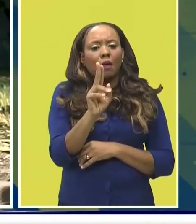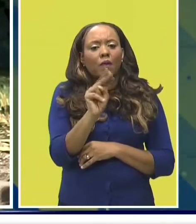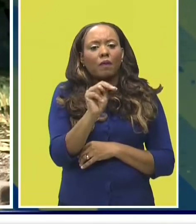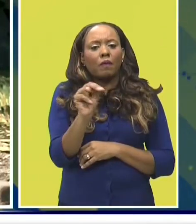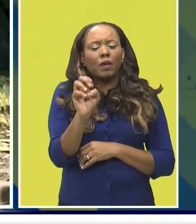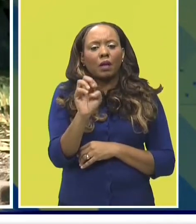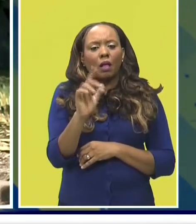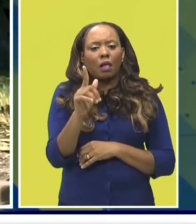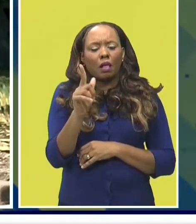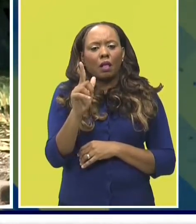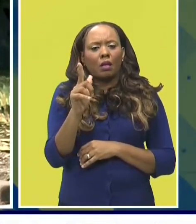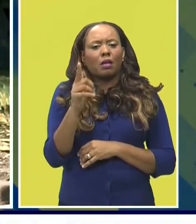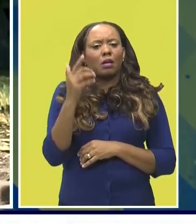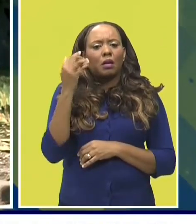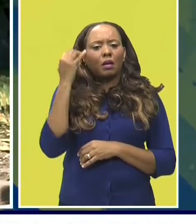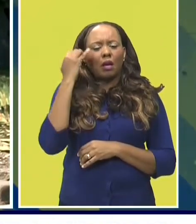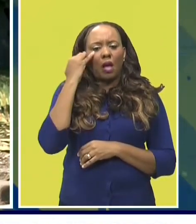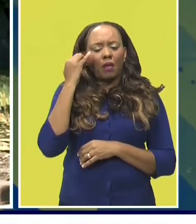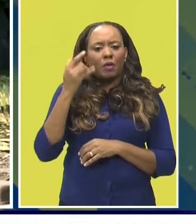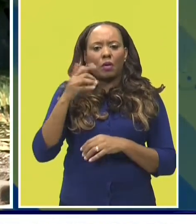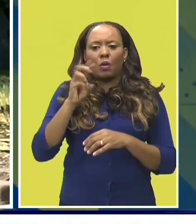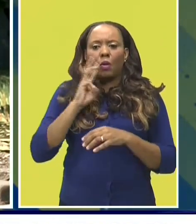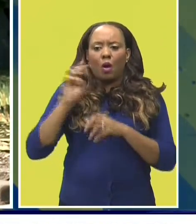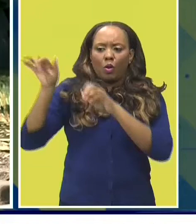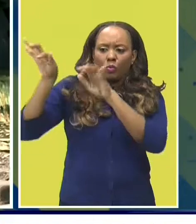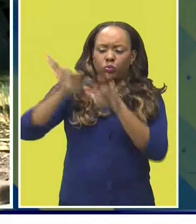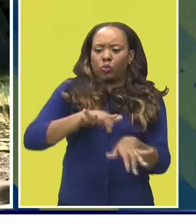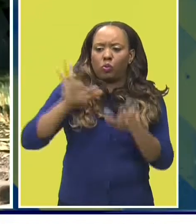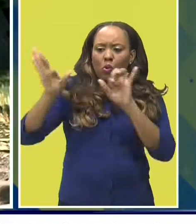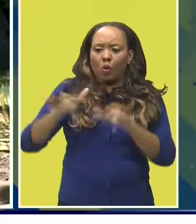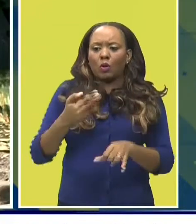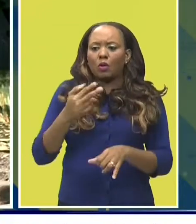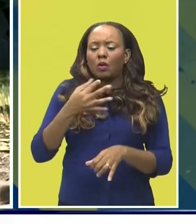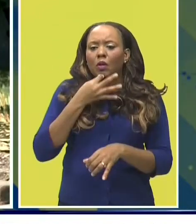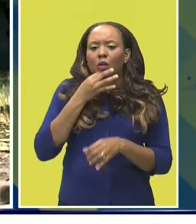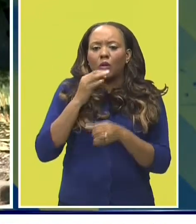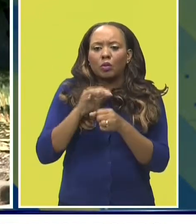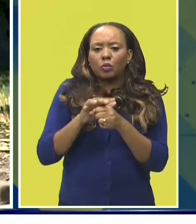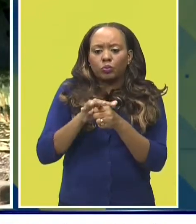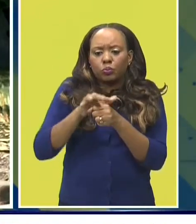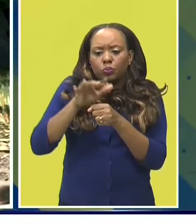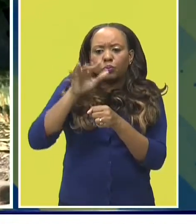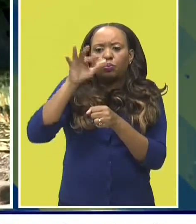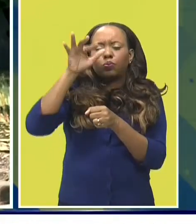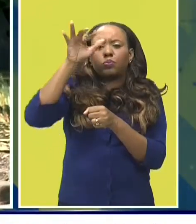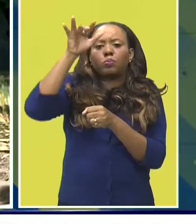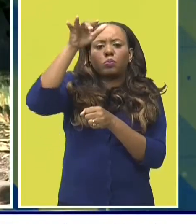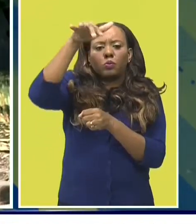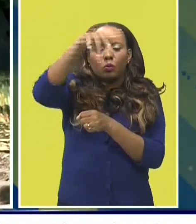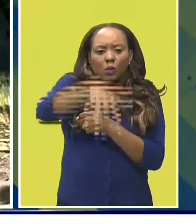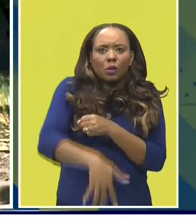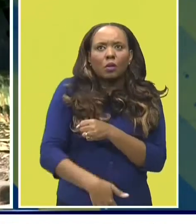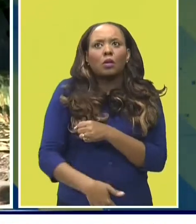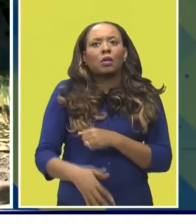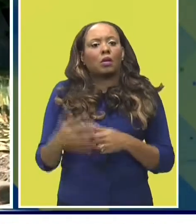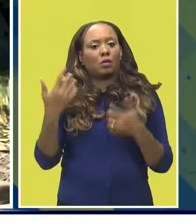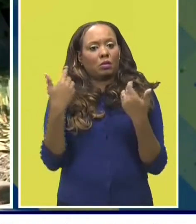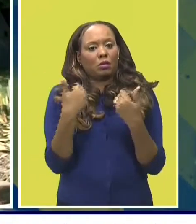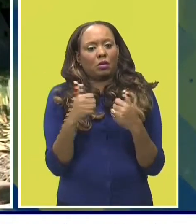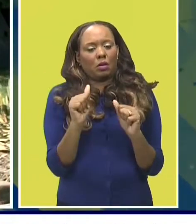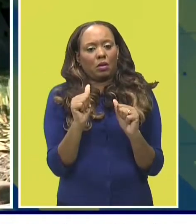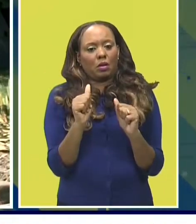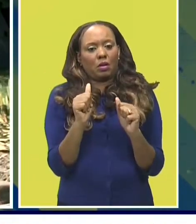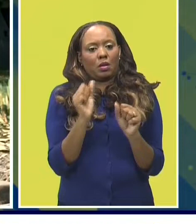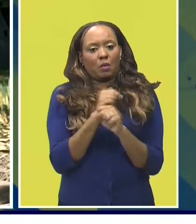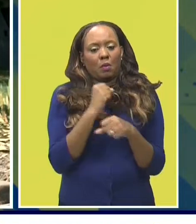try to put in the funnel, it can soon back up a flow over the funnel because the nozzle of the funnel is too small. So what we are attempting to do here is to build a